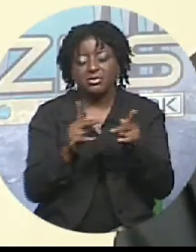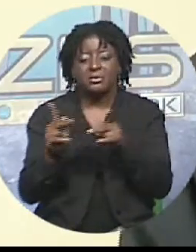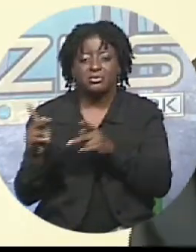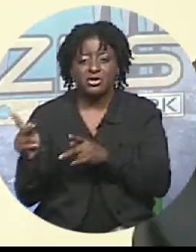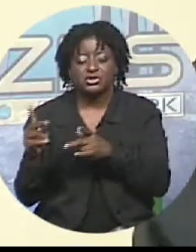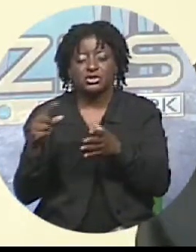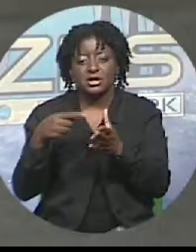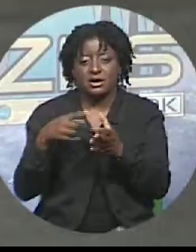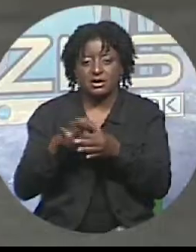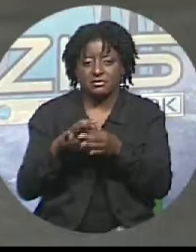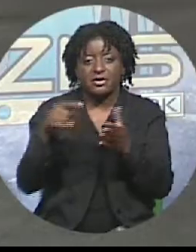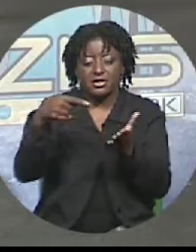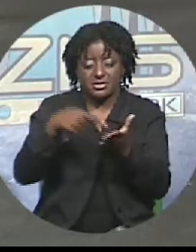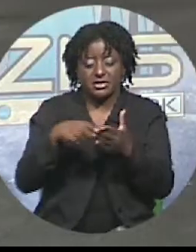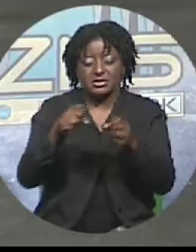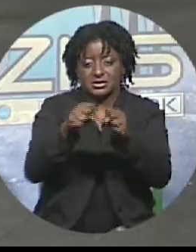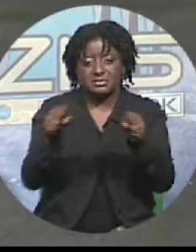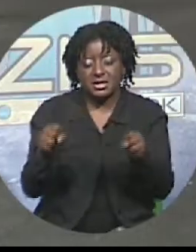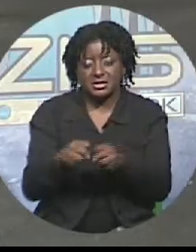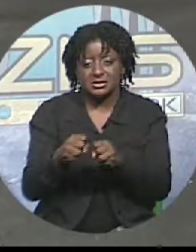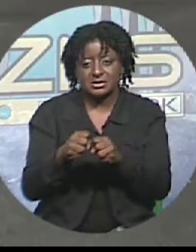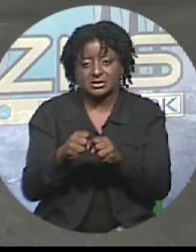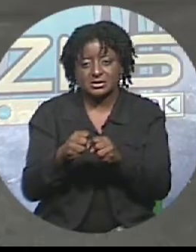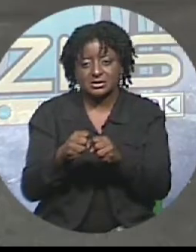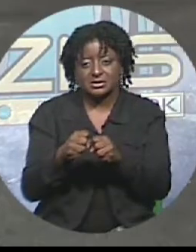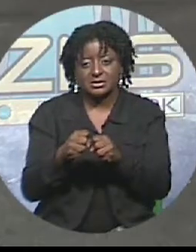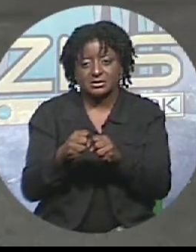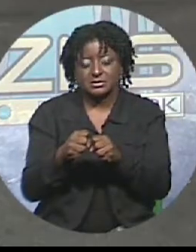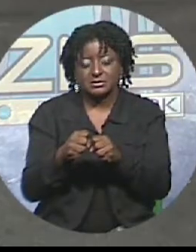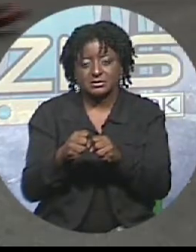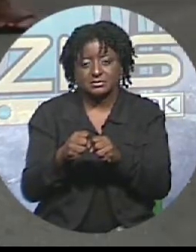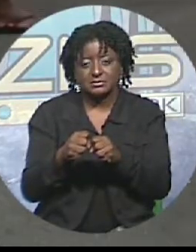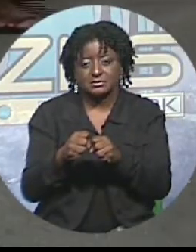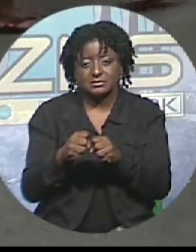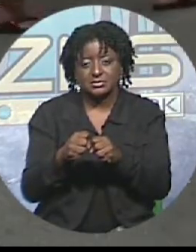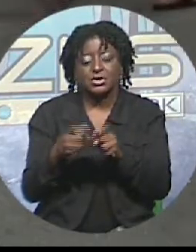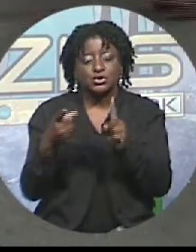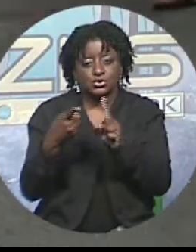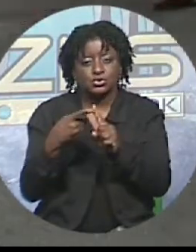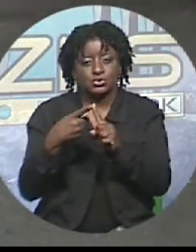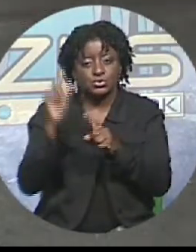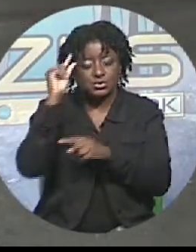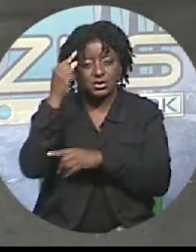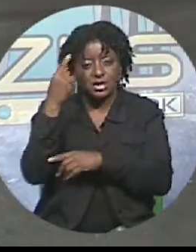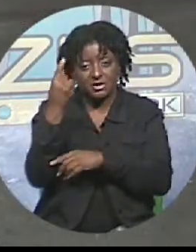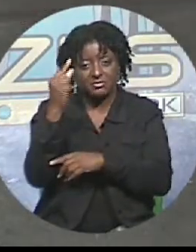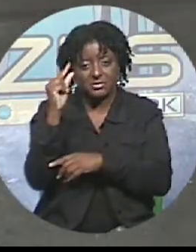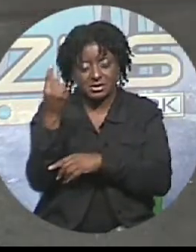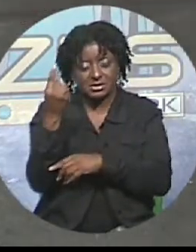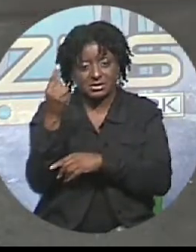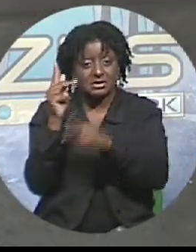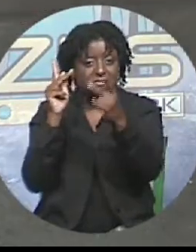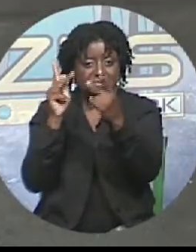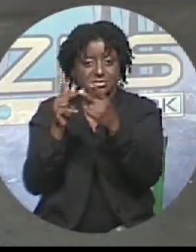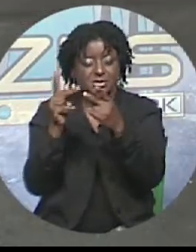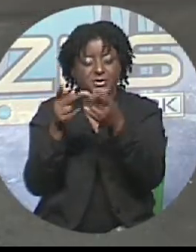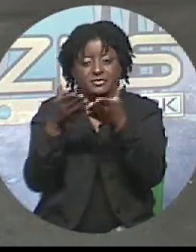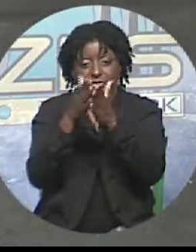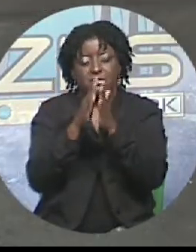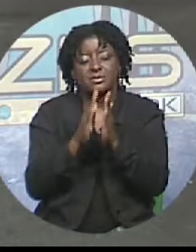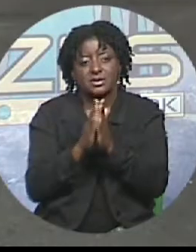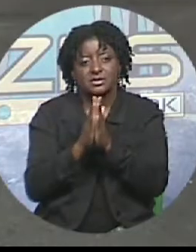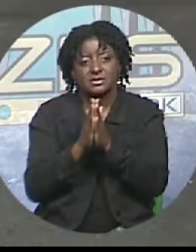space done to the government specification. This will be a great step up for persons who have to